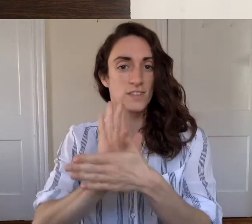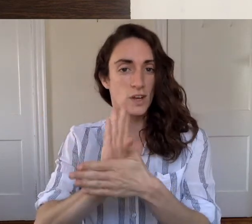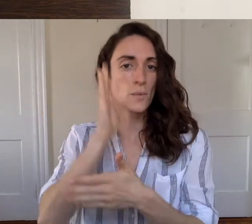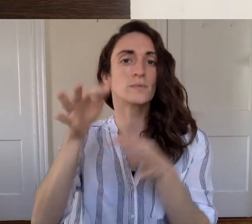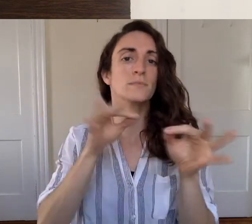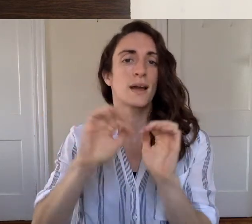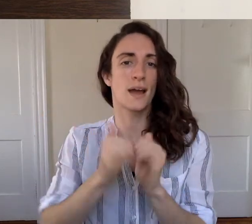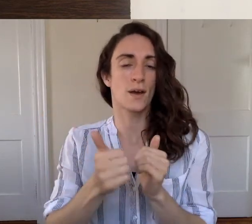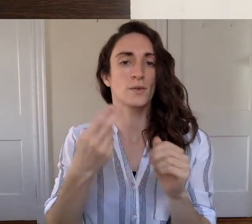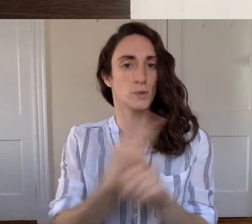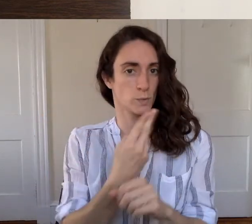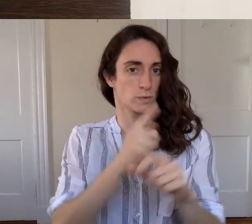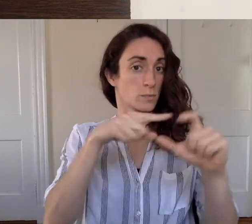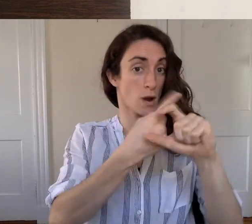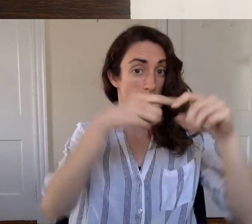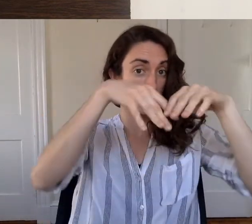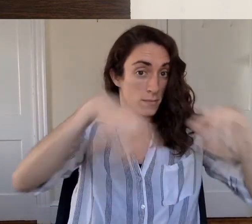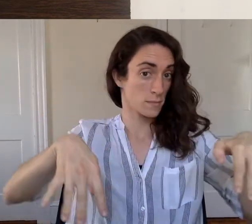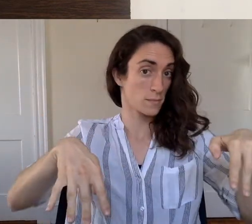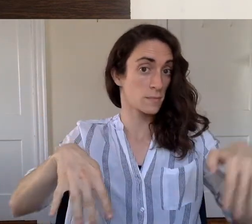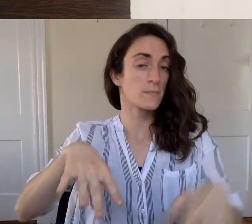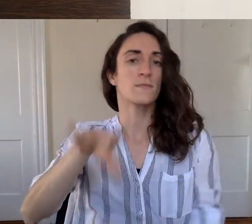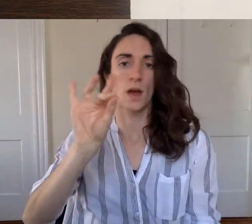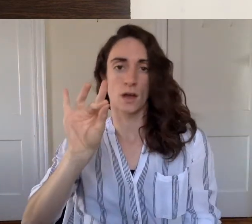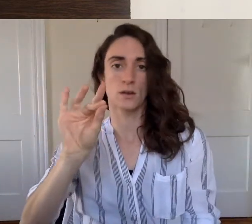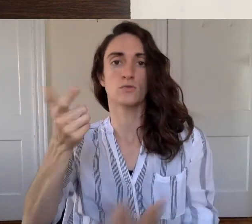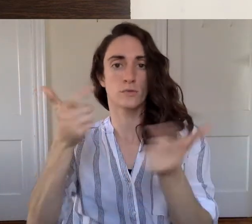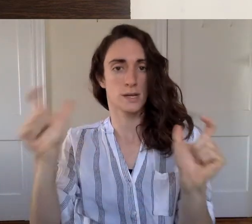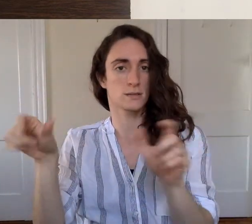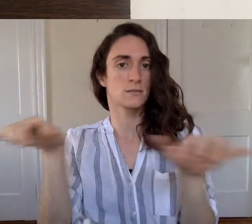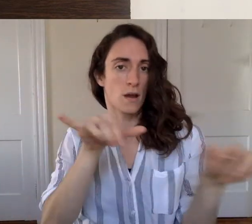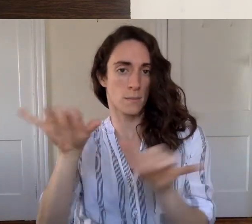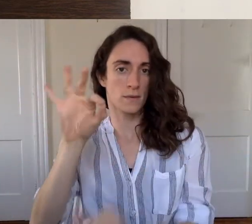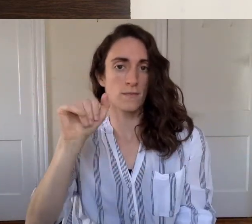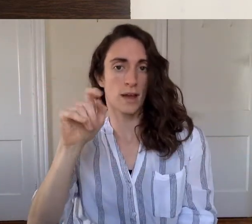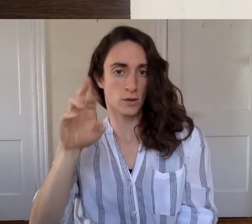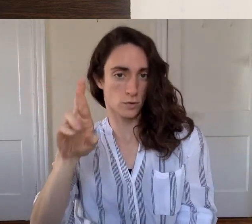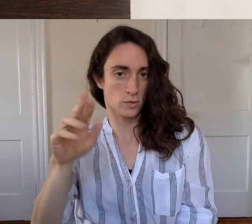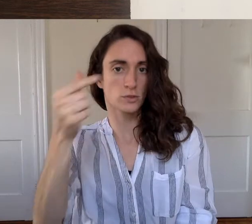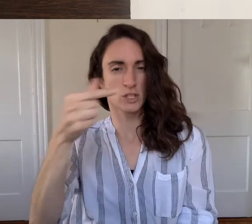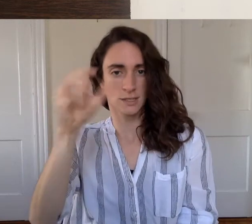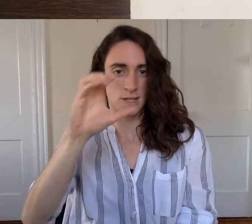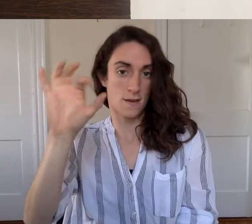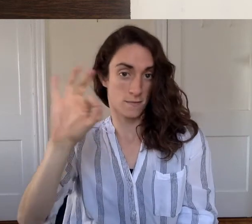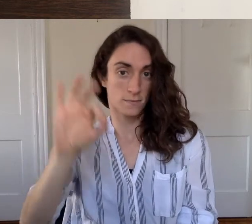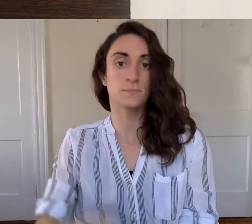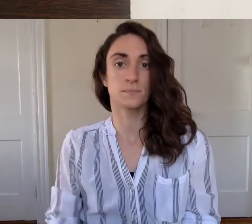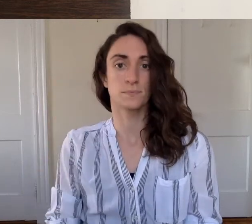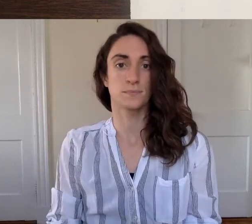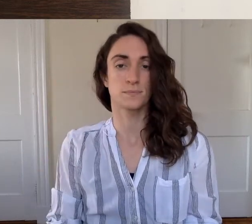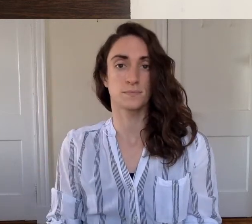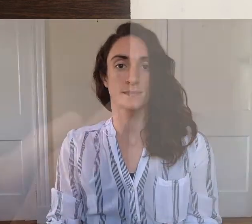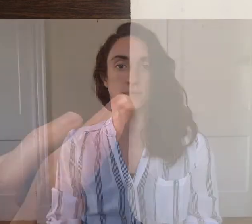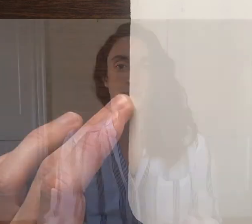Hi! In this video, I'm going to explain how to use prime factorization to find the greatest common factor of two numbers.